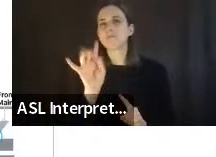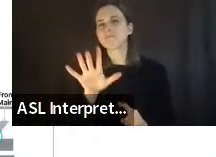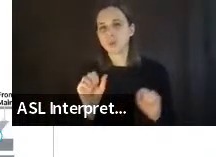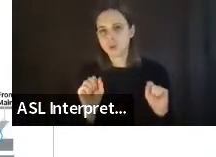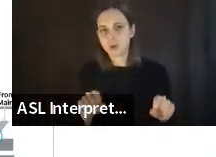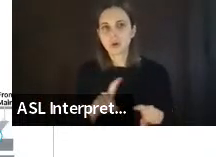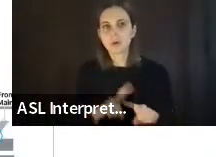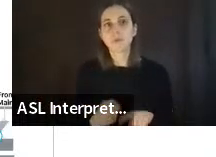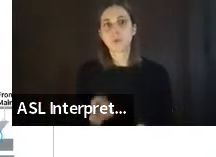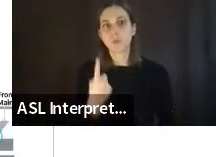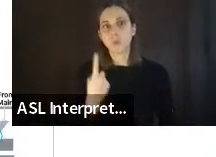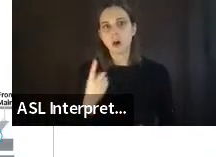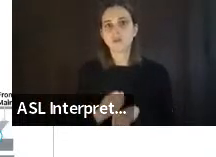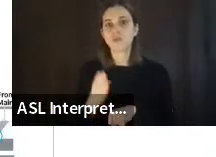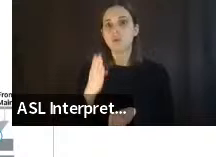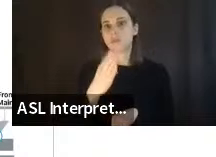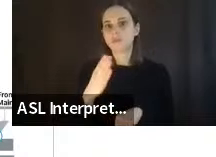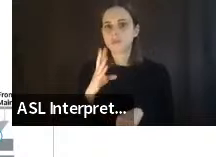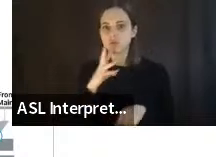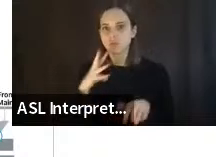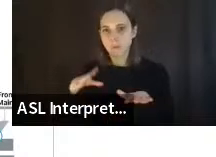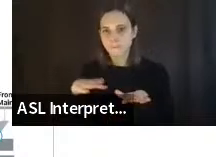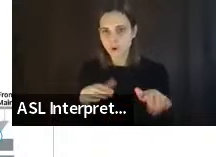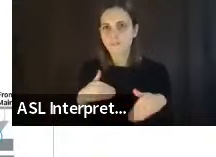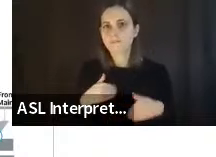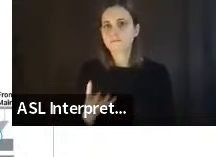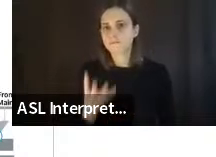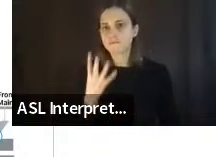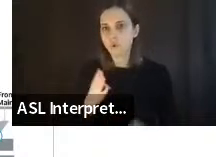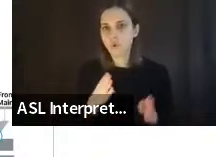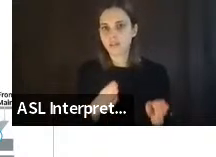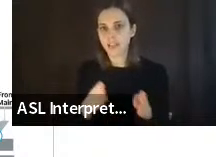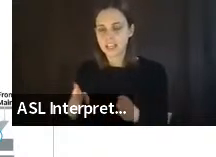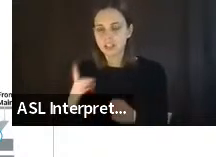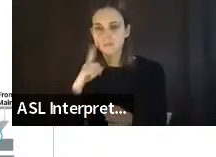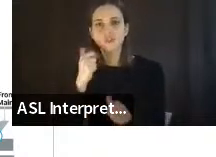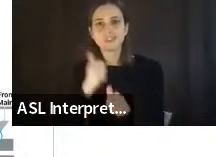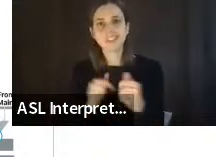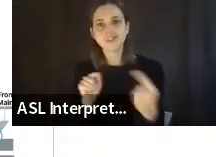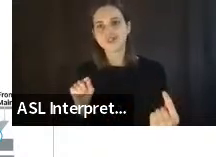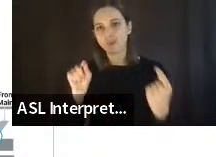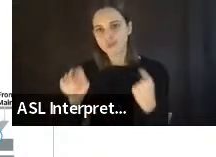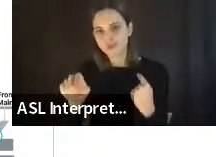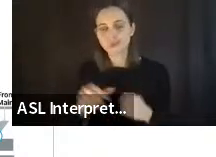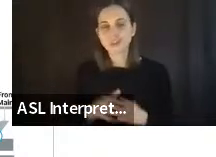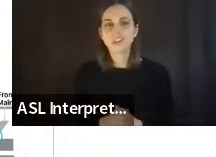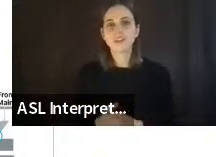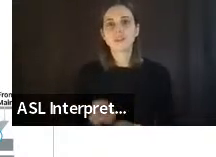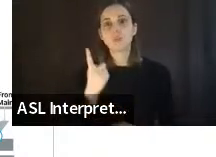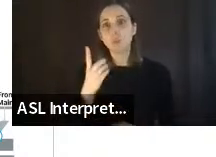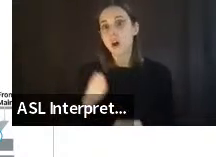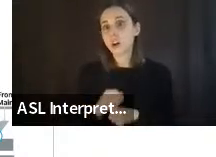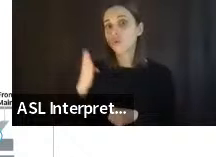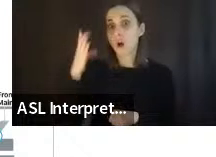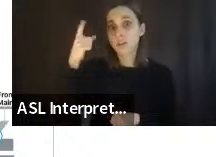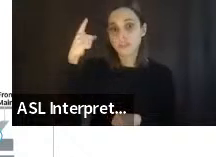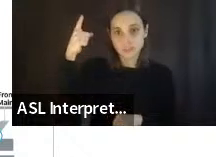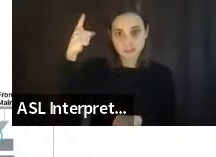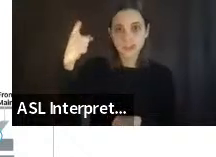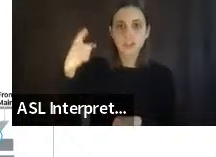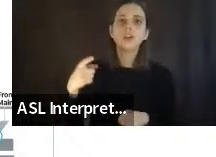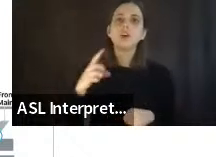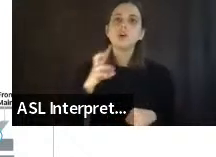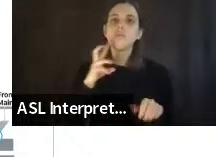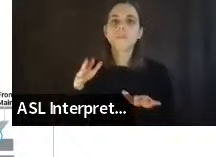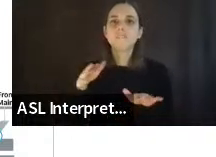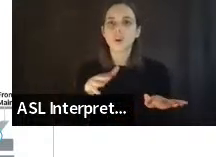the 1 aux lane. So there's 4 lanes in each direction, and the 1 aux lane scenario across the river. You can see it quickly adds and drops